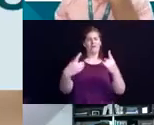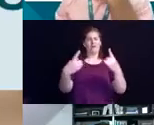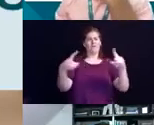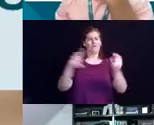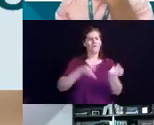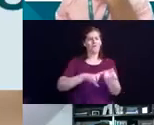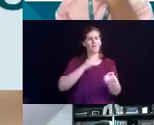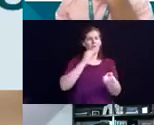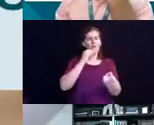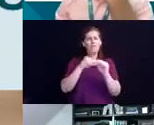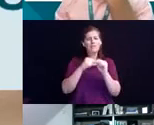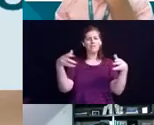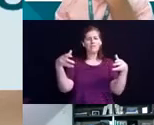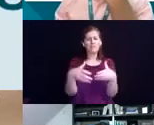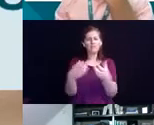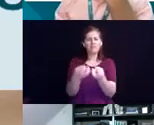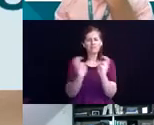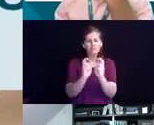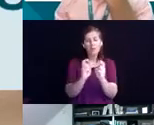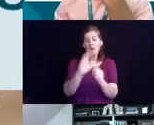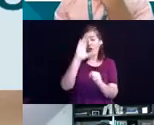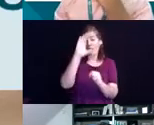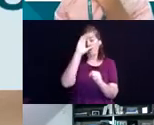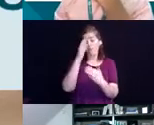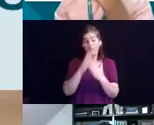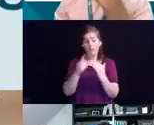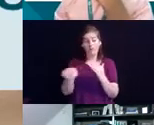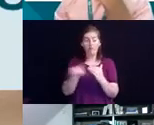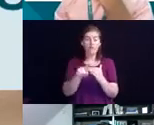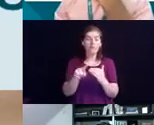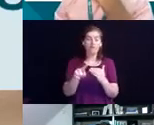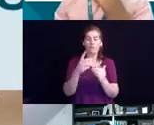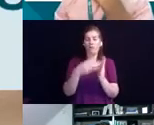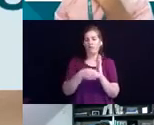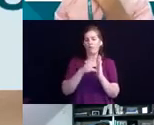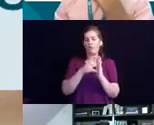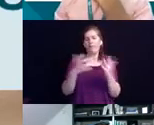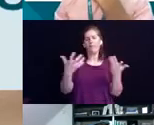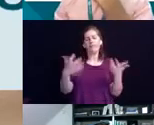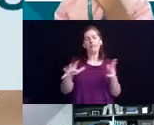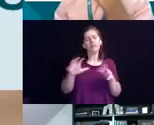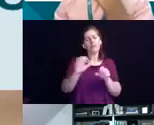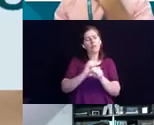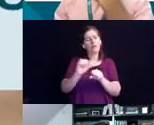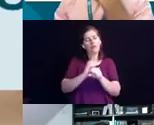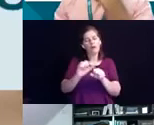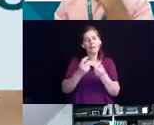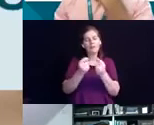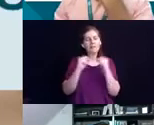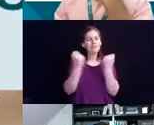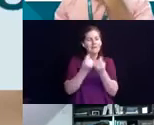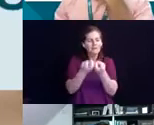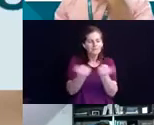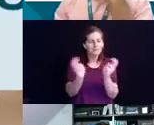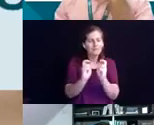Team Huddle. We know that for some of you, this is going to be review, that you're already working on team huddles or